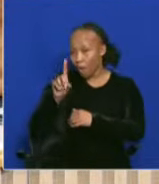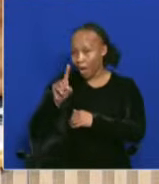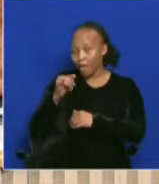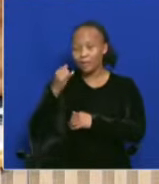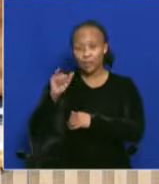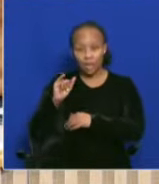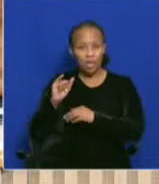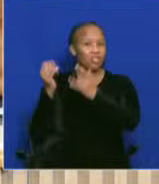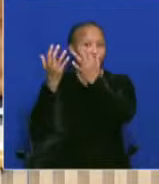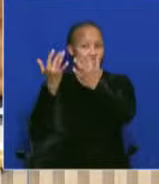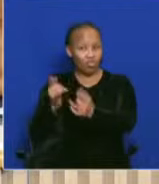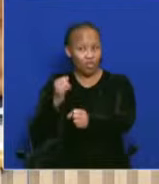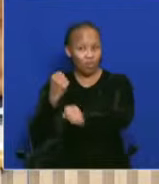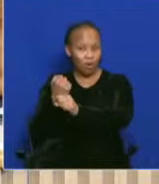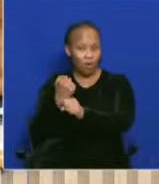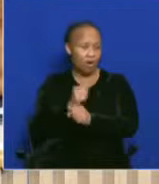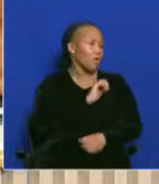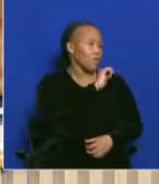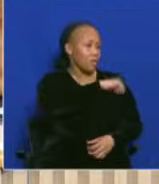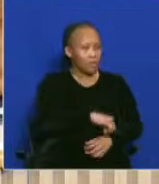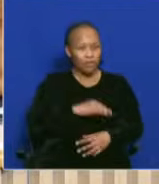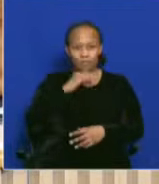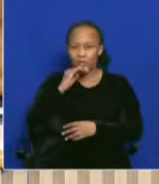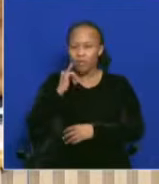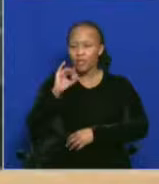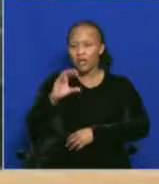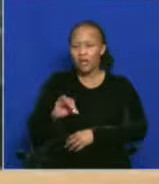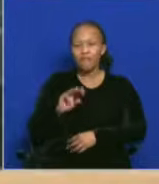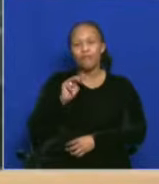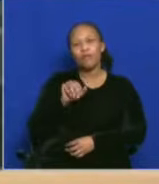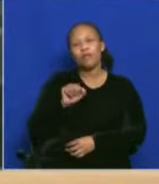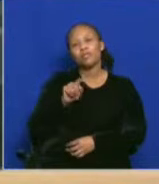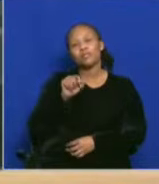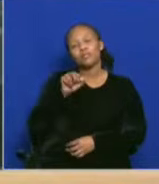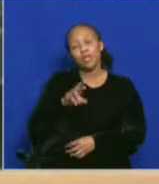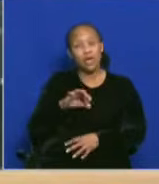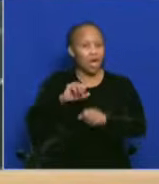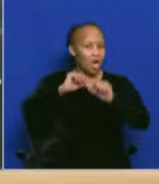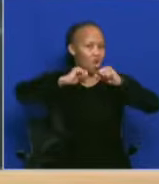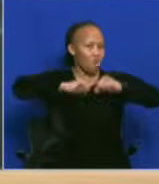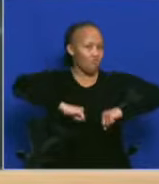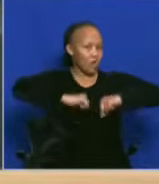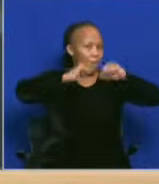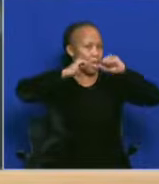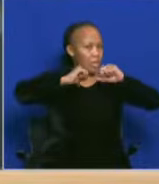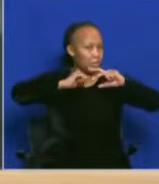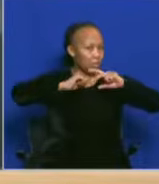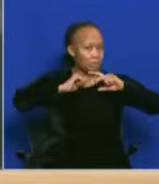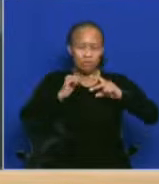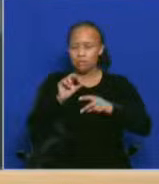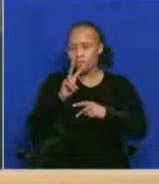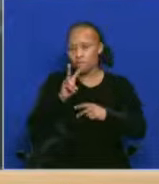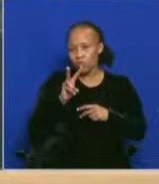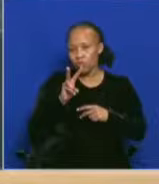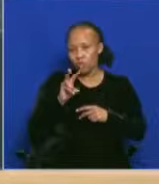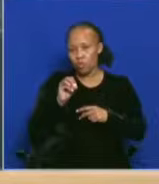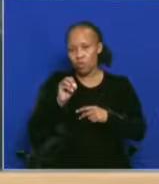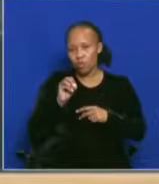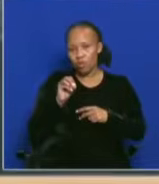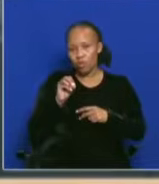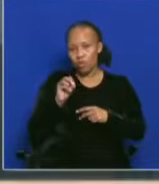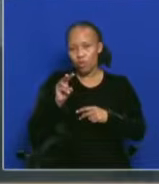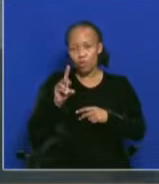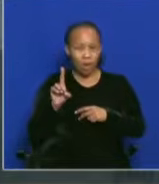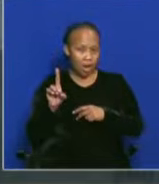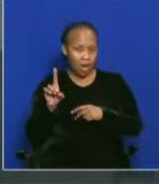to the master agreement from 2001. How do we link the two, the one that we are referring to and the earlier